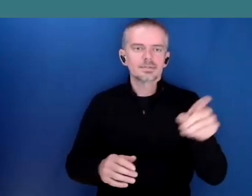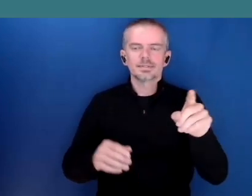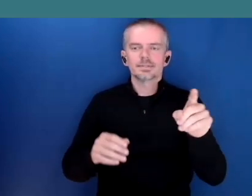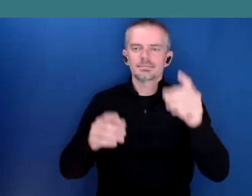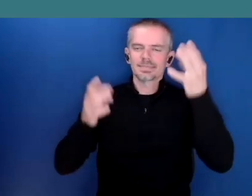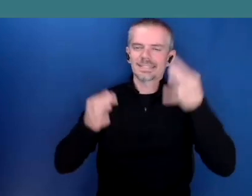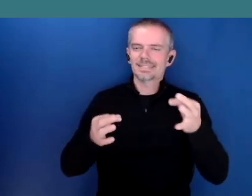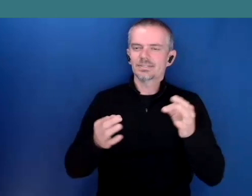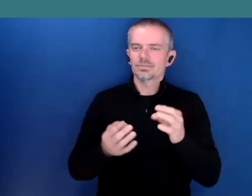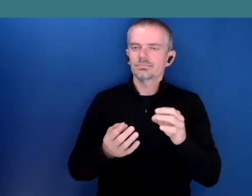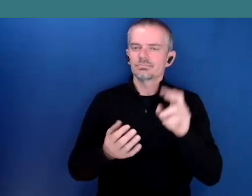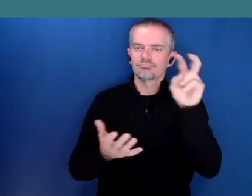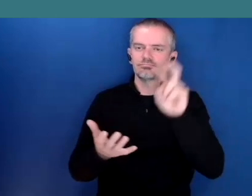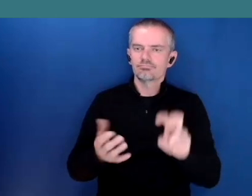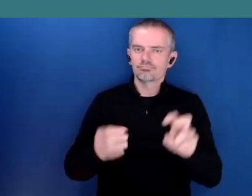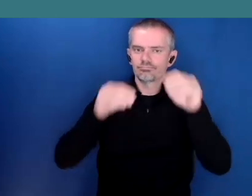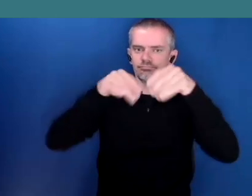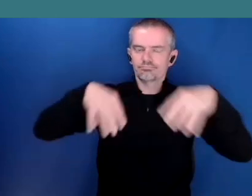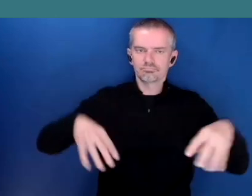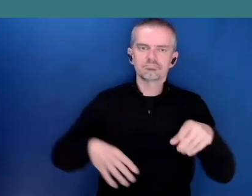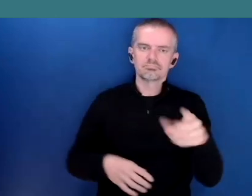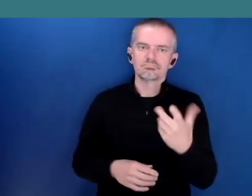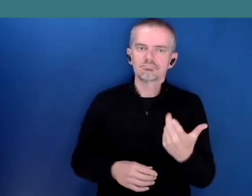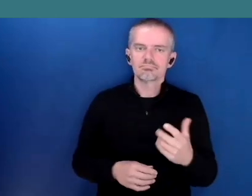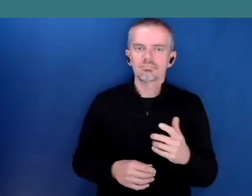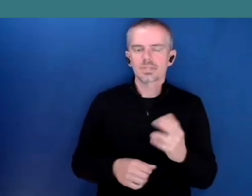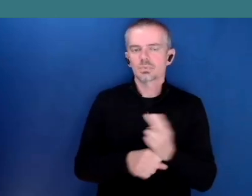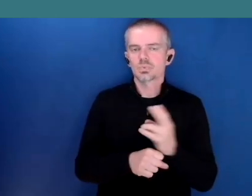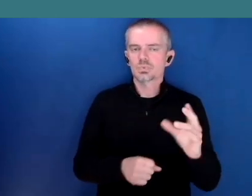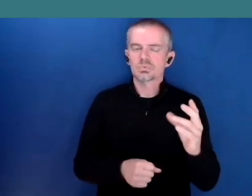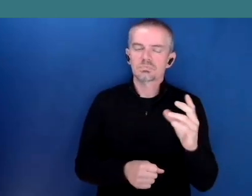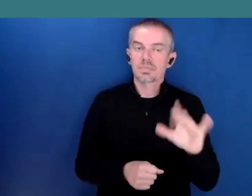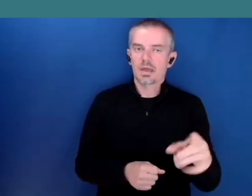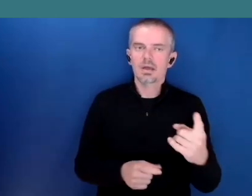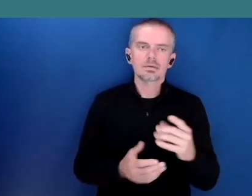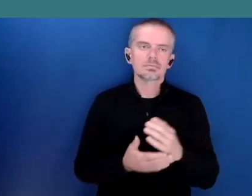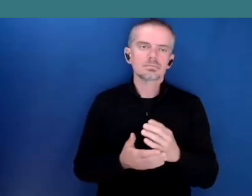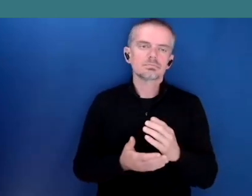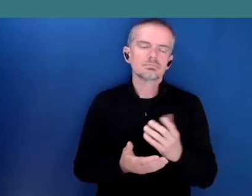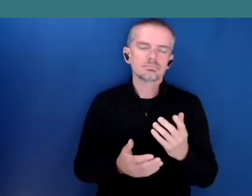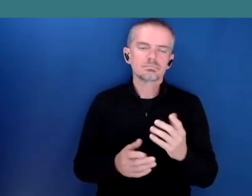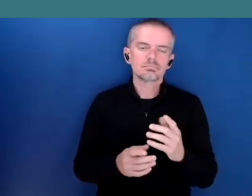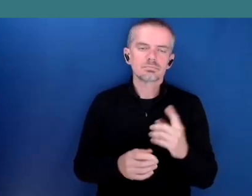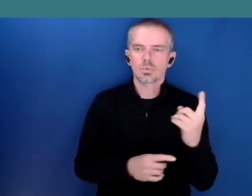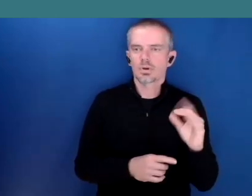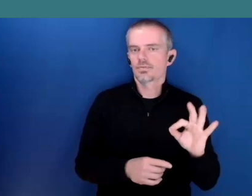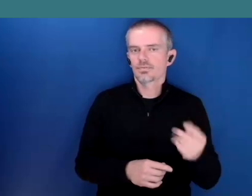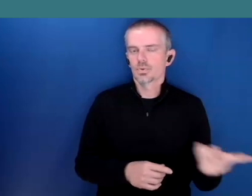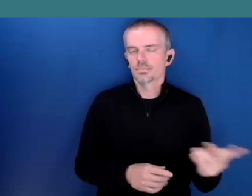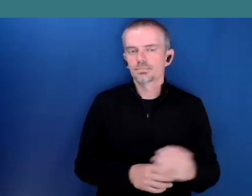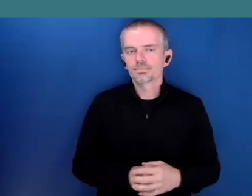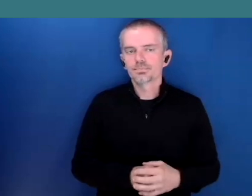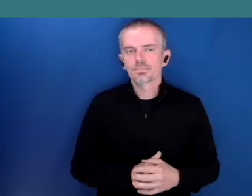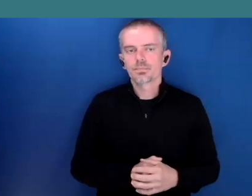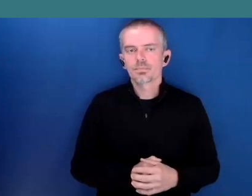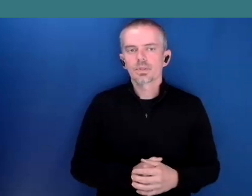is one of a few that are pretty frequently utilized. So this will often be used to kind of get things